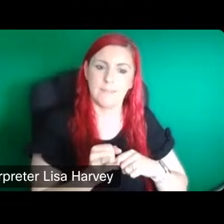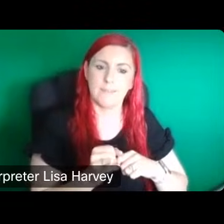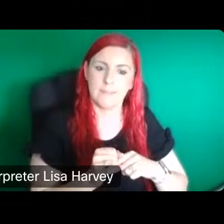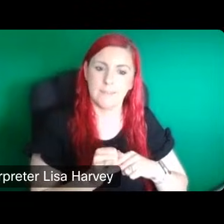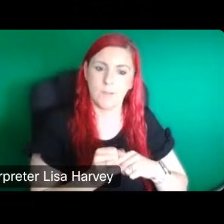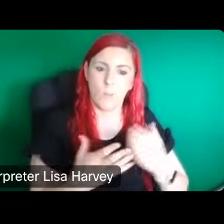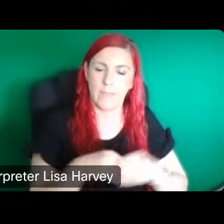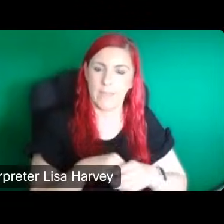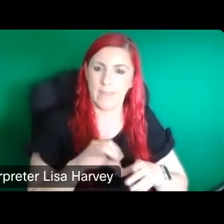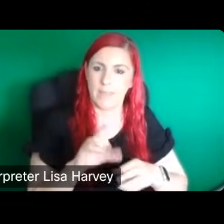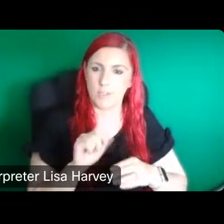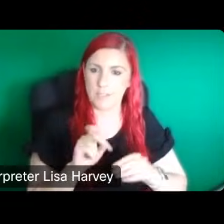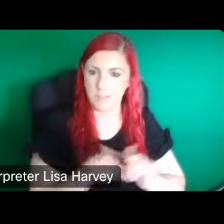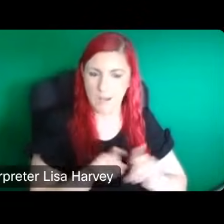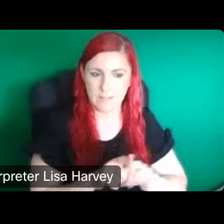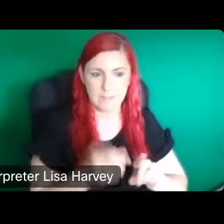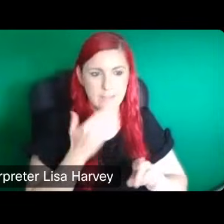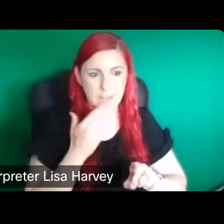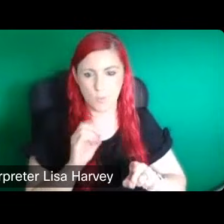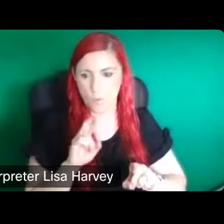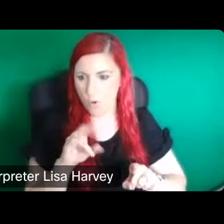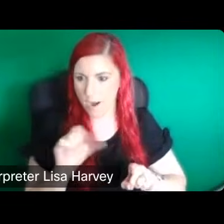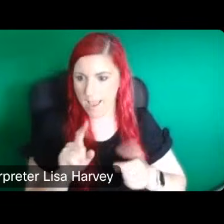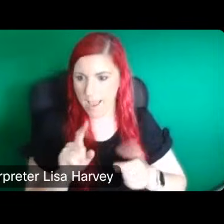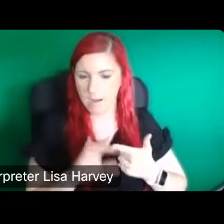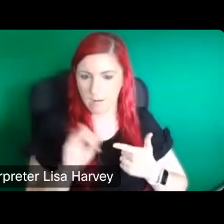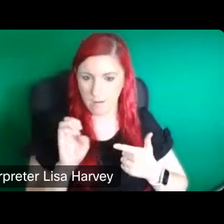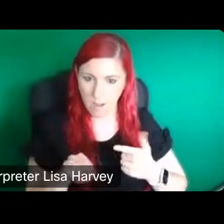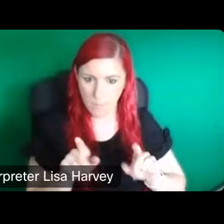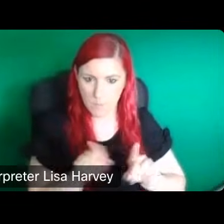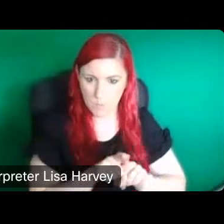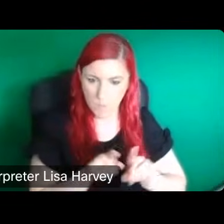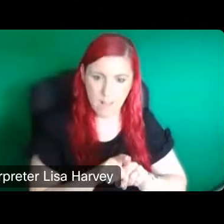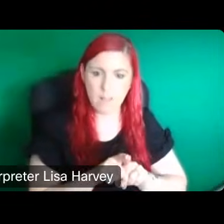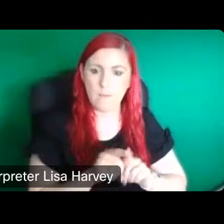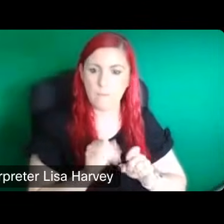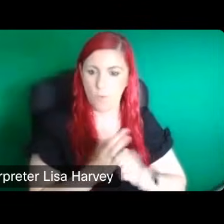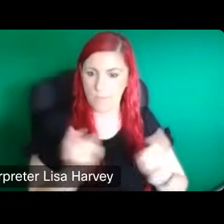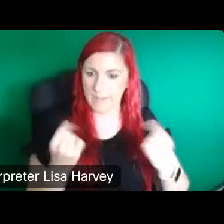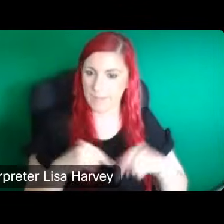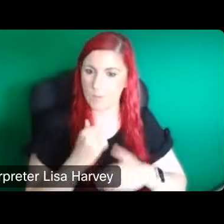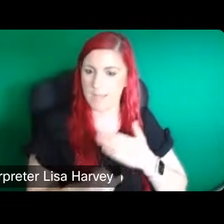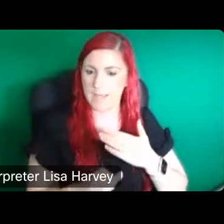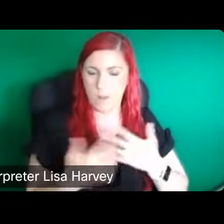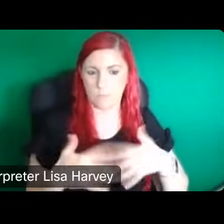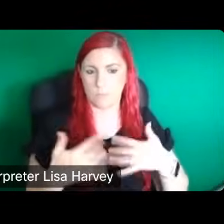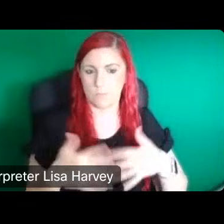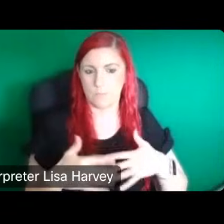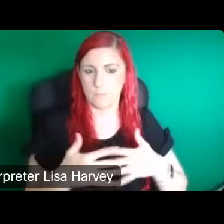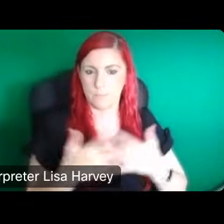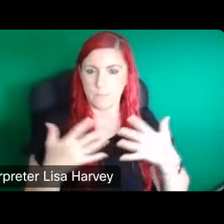A big thank you to Orla and to Colin for being here and really being significant leaders in this